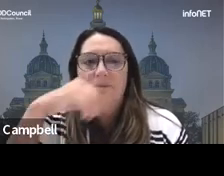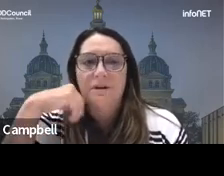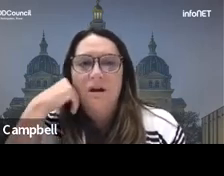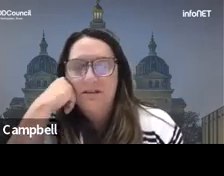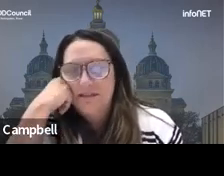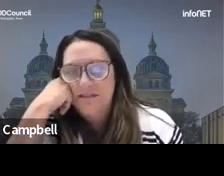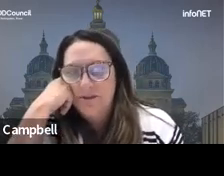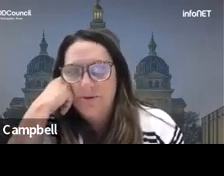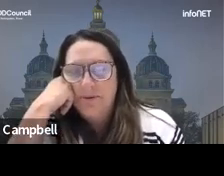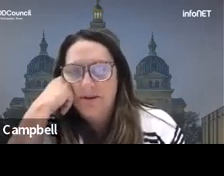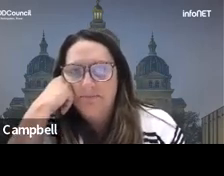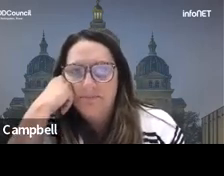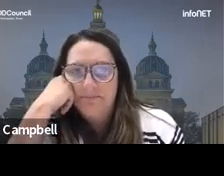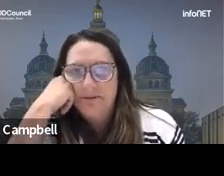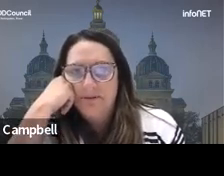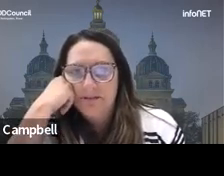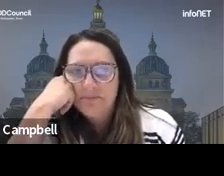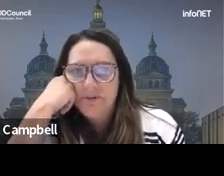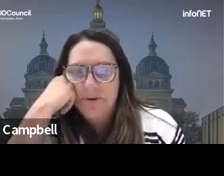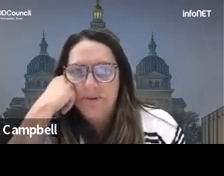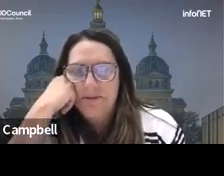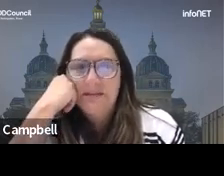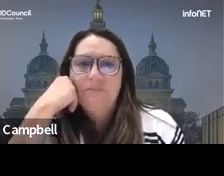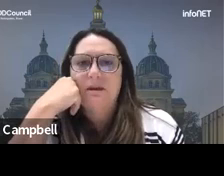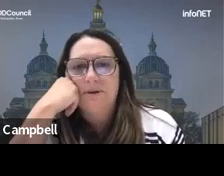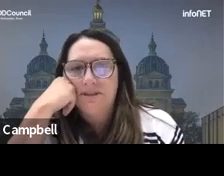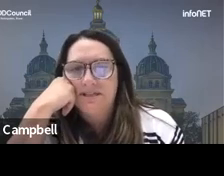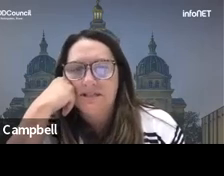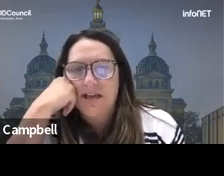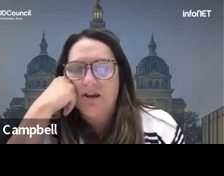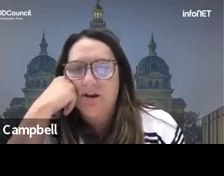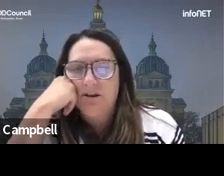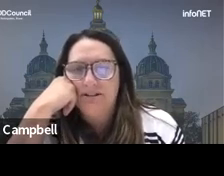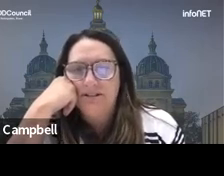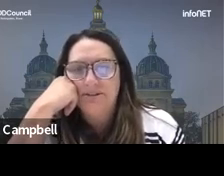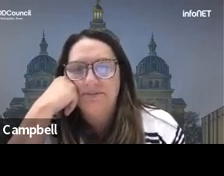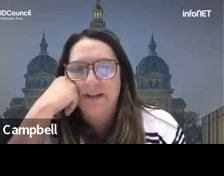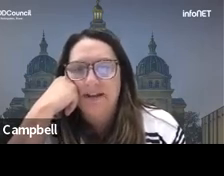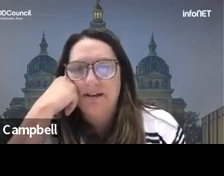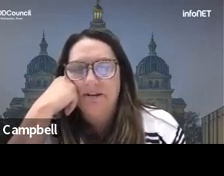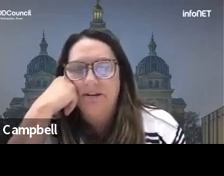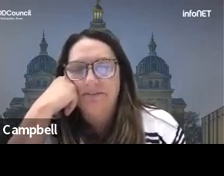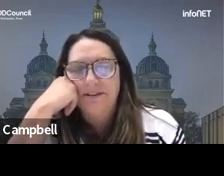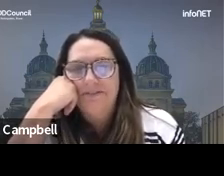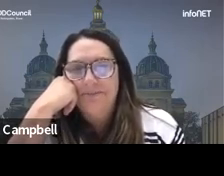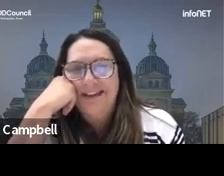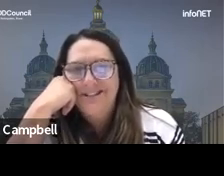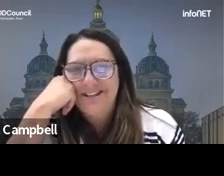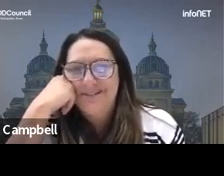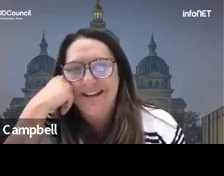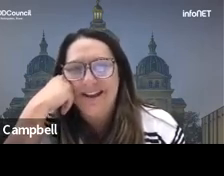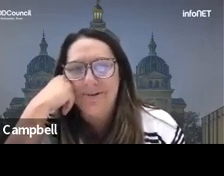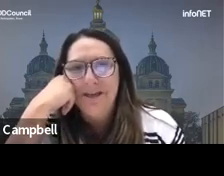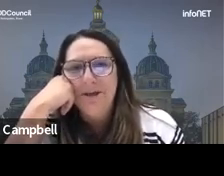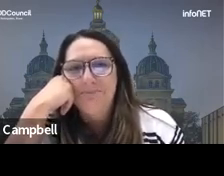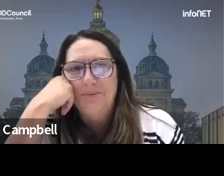The Iowa caucuses. So some of you probably been keeping up on this. It's kind of hard to find out all of the